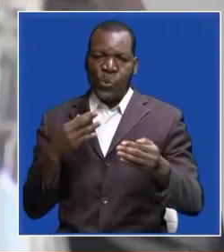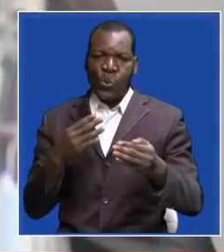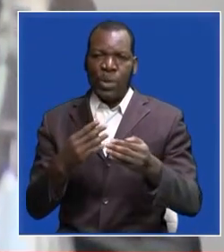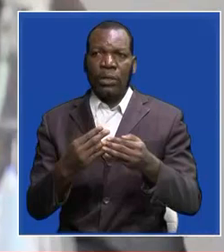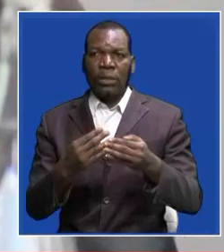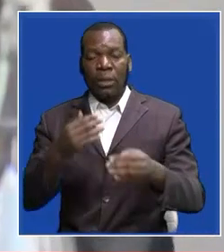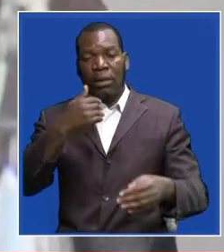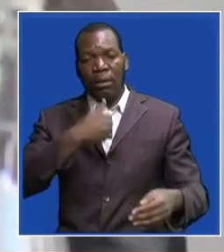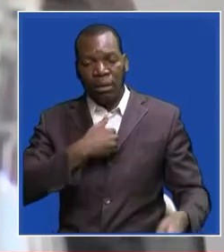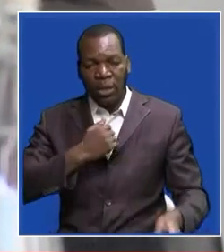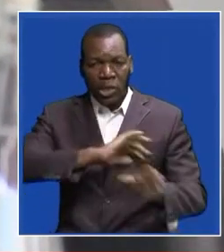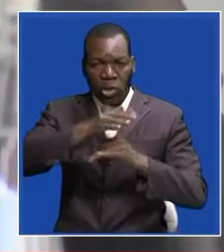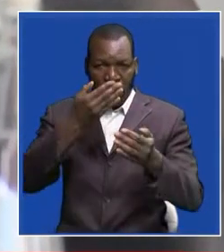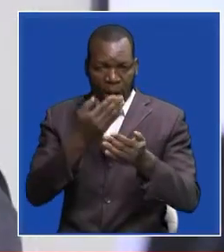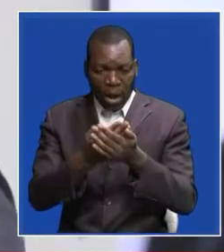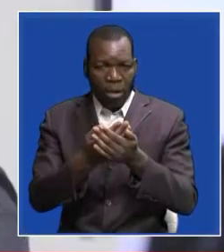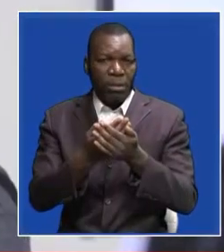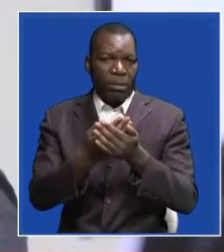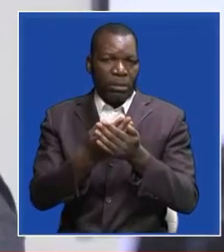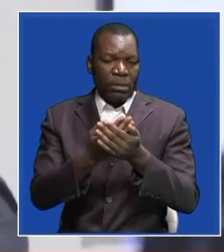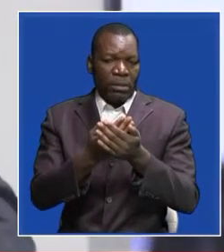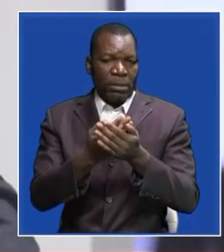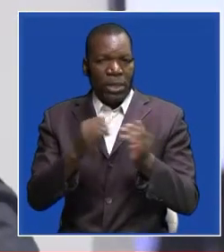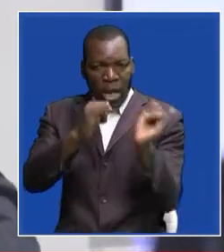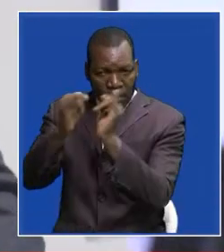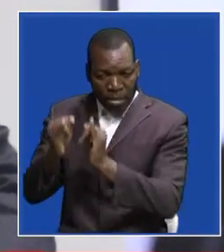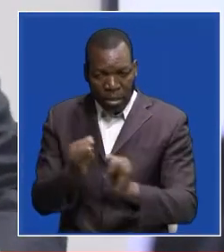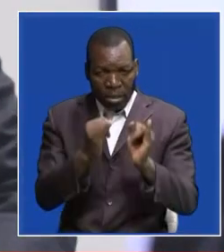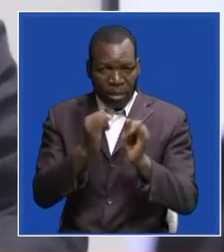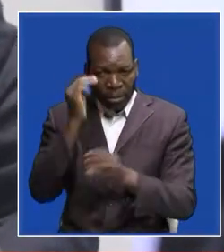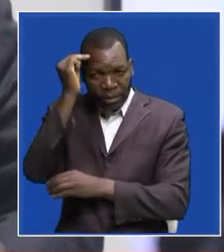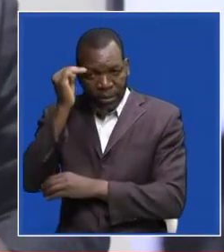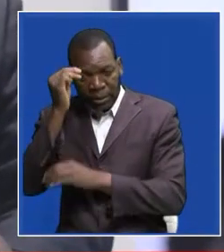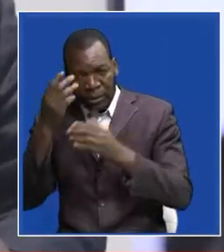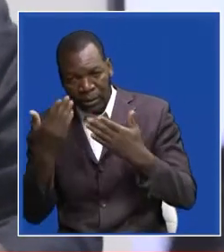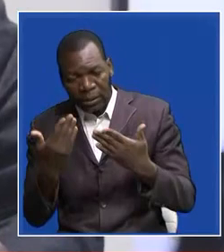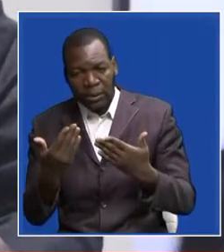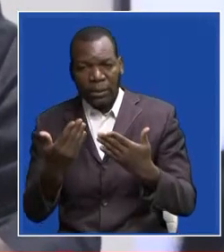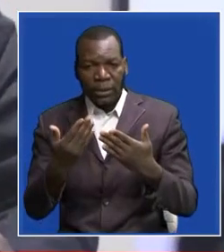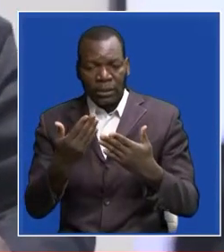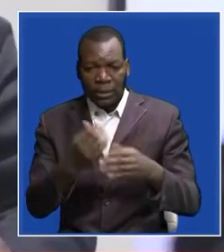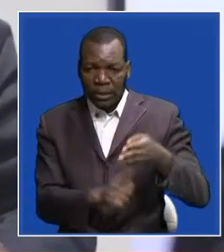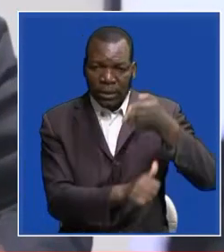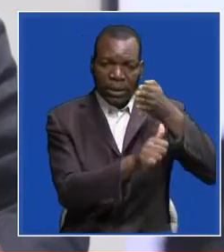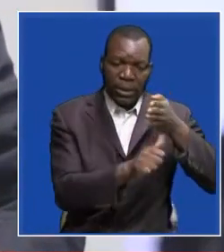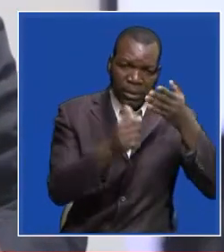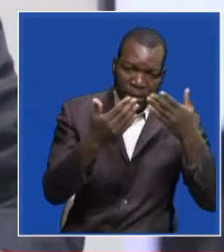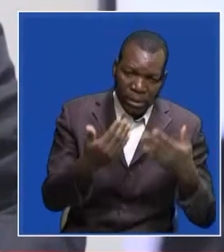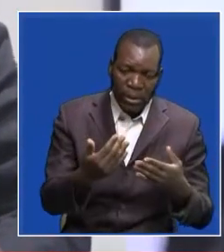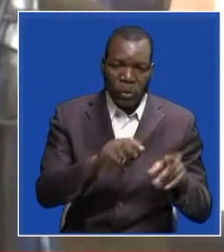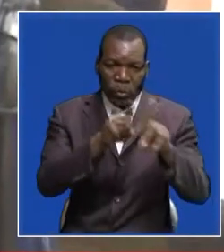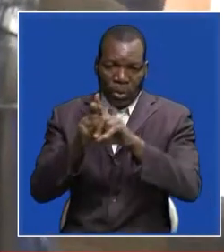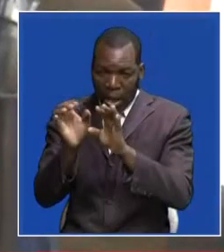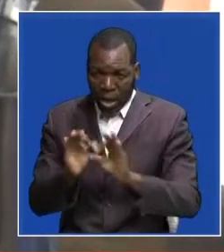that I call upon all relevant implementing ministries, agencies, and